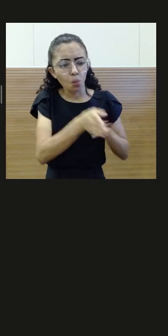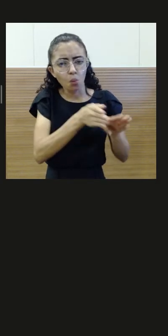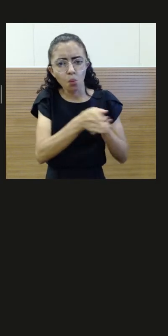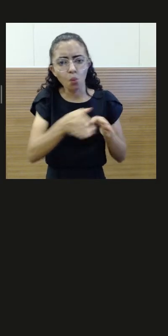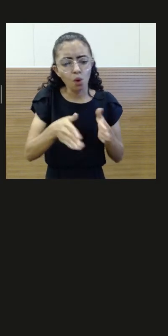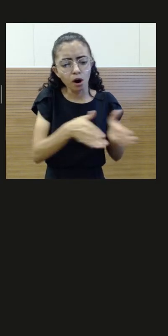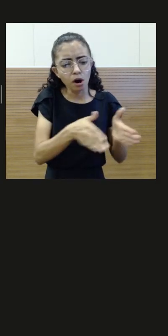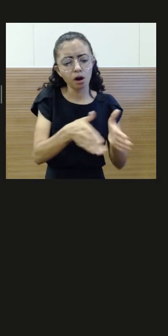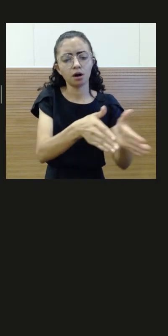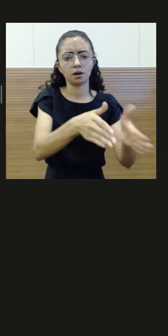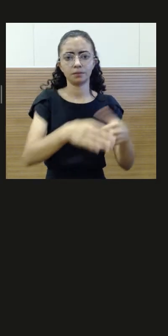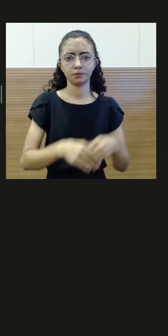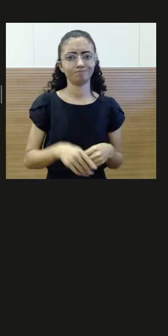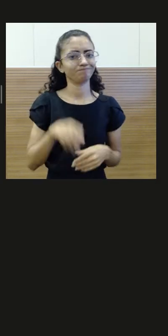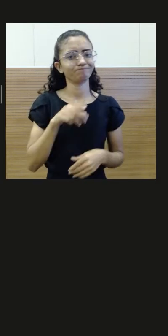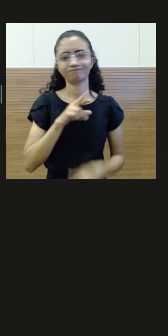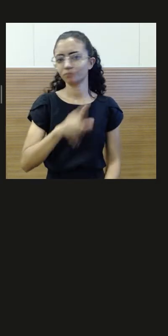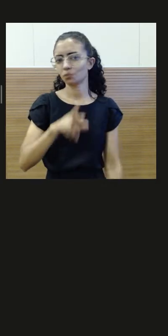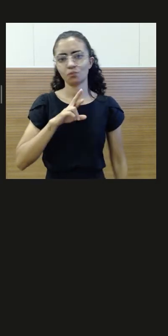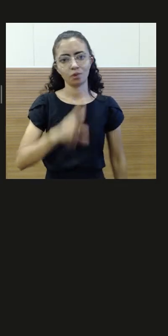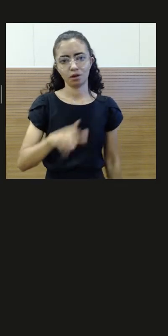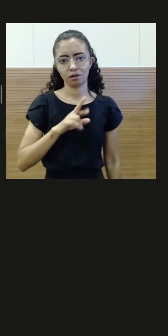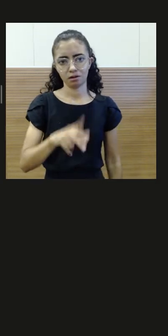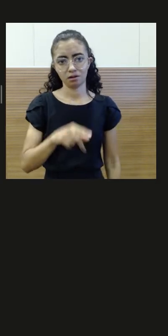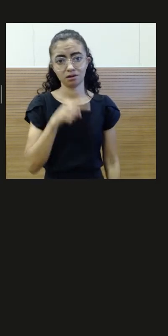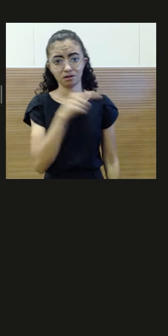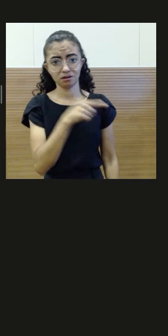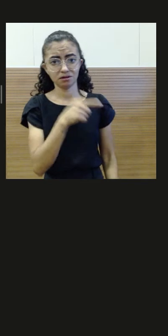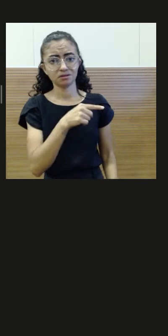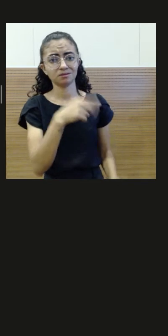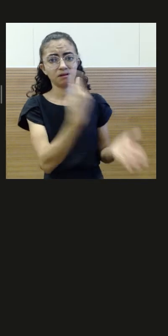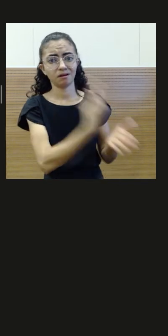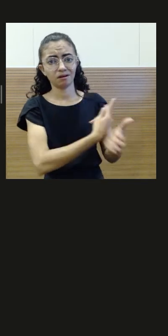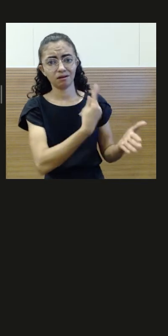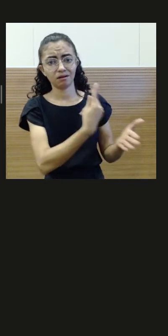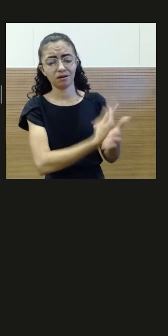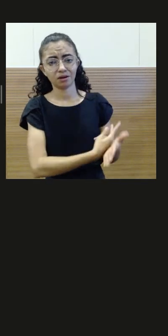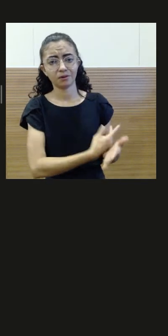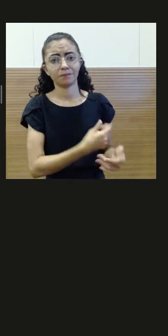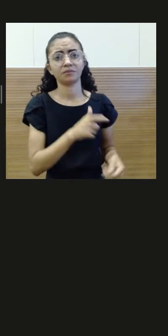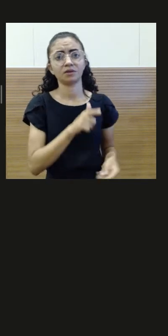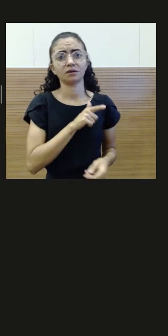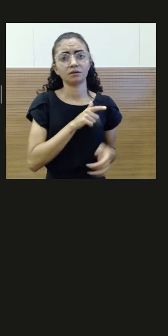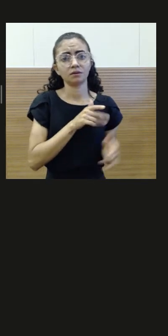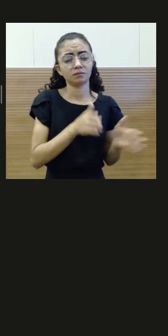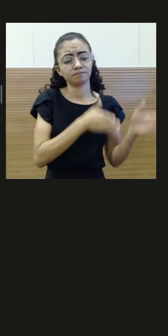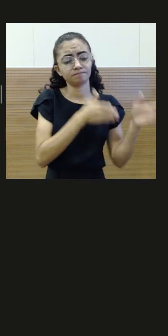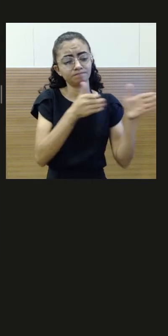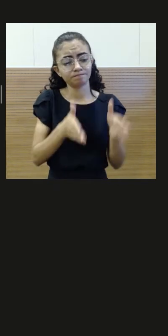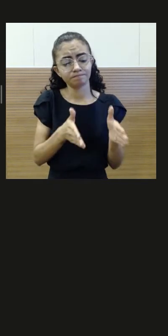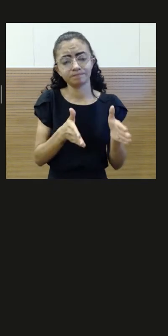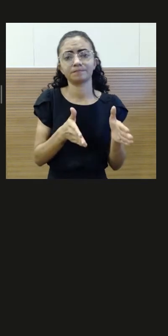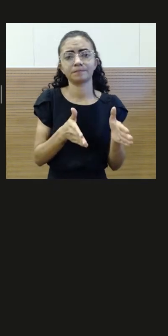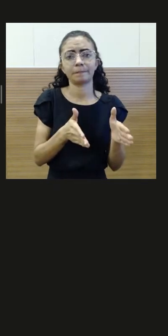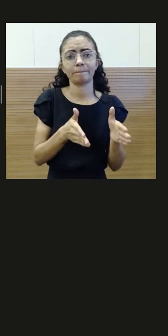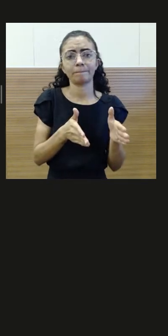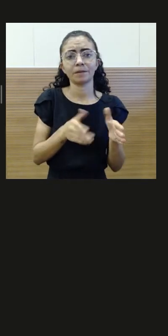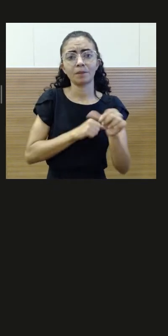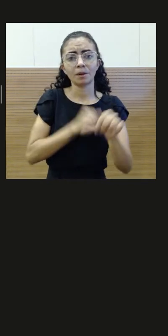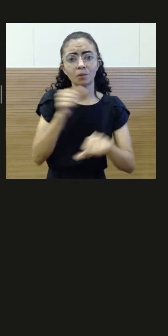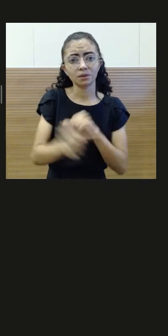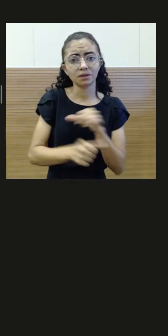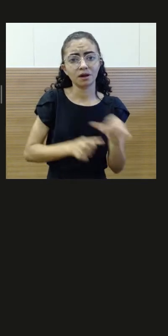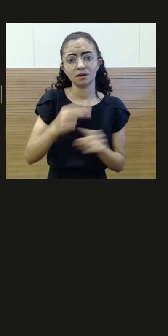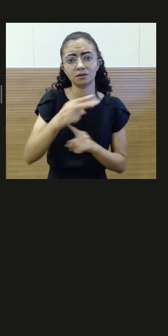is the first stage in shifting any paradigm, as is contrary evidence. Typically, crises are